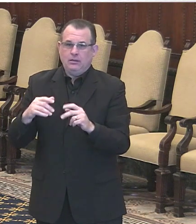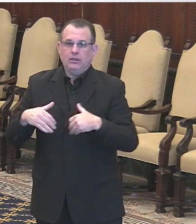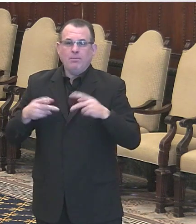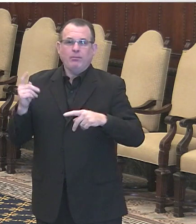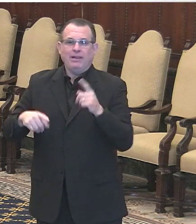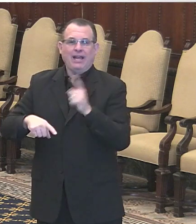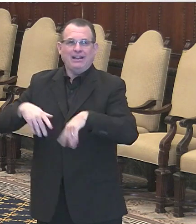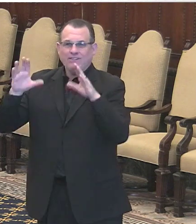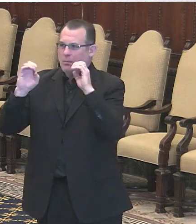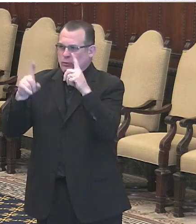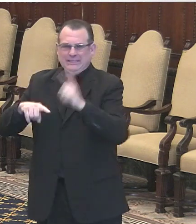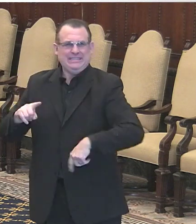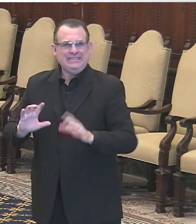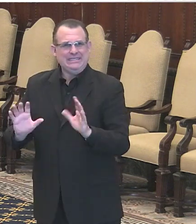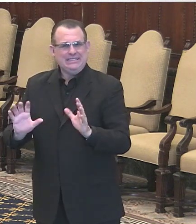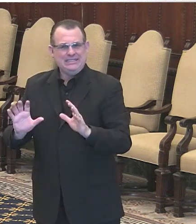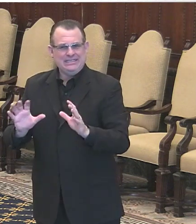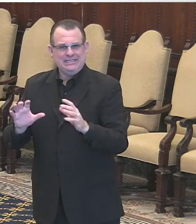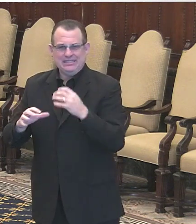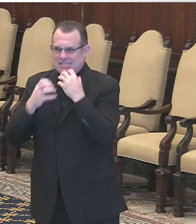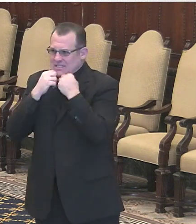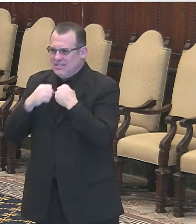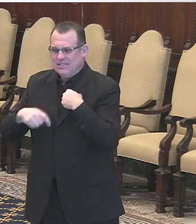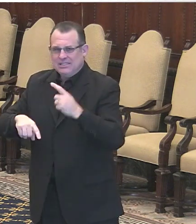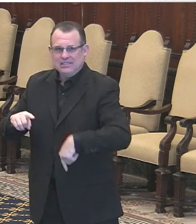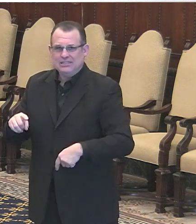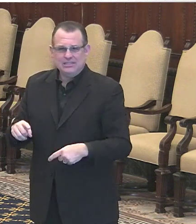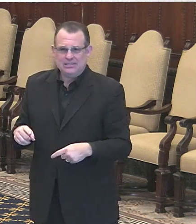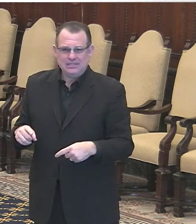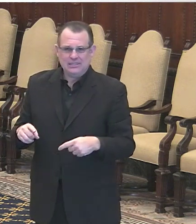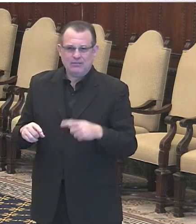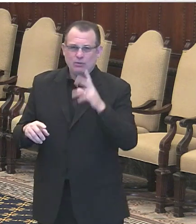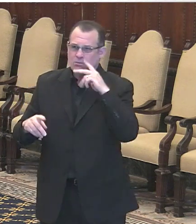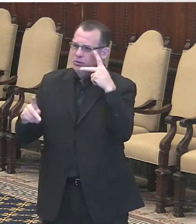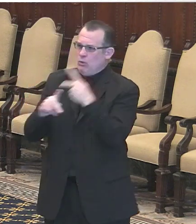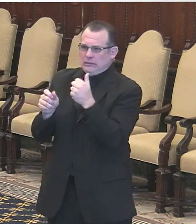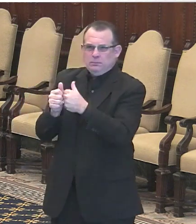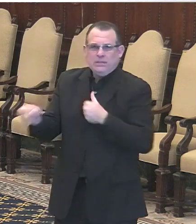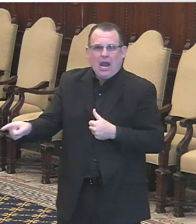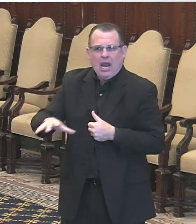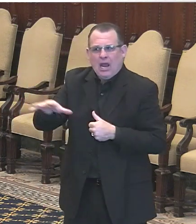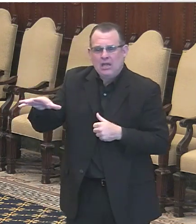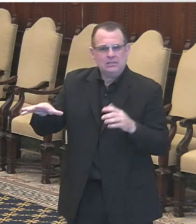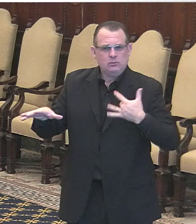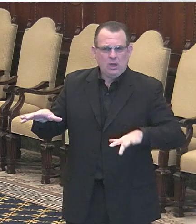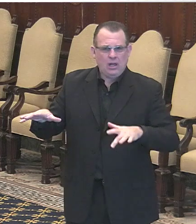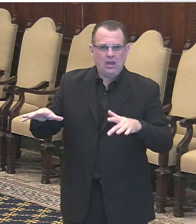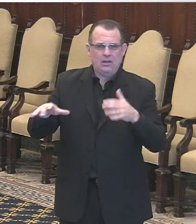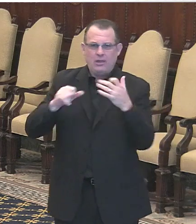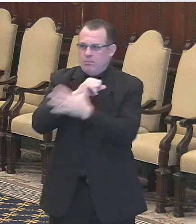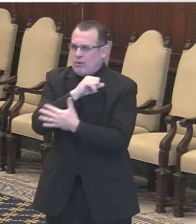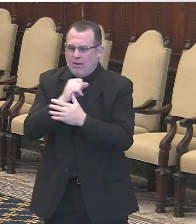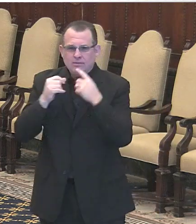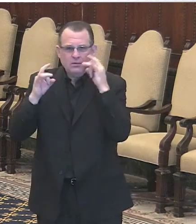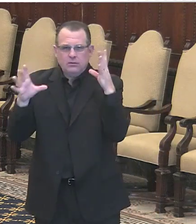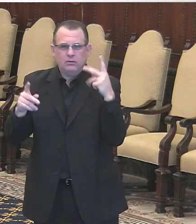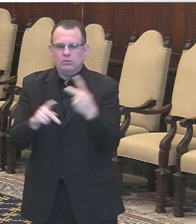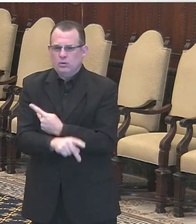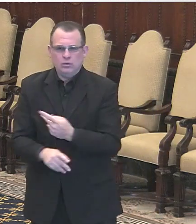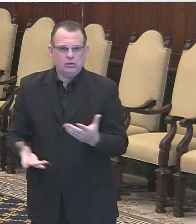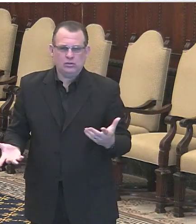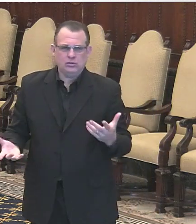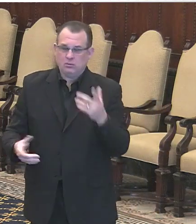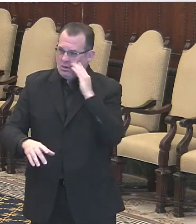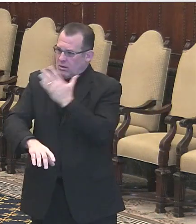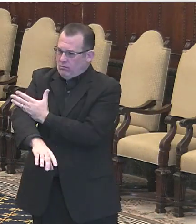education efforts. We'll be even further behind as a city in our poverty numbers if we allow our children to slide back and